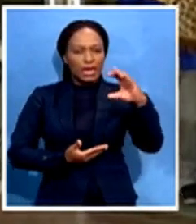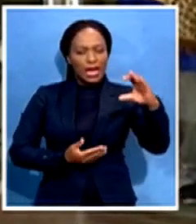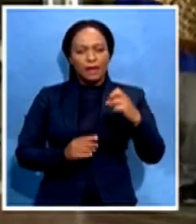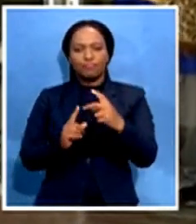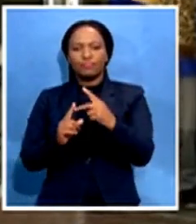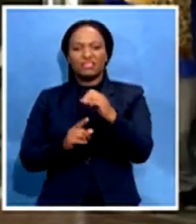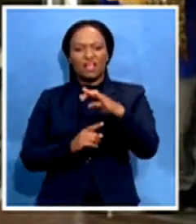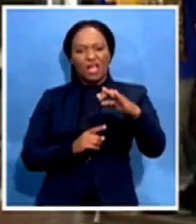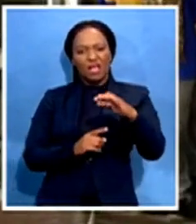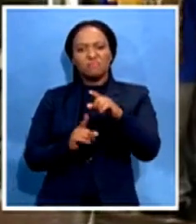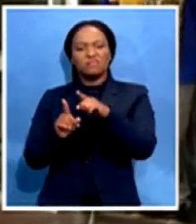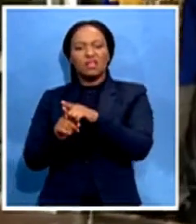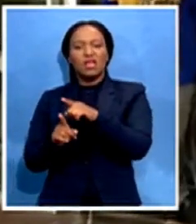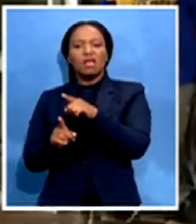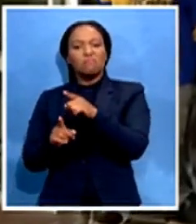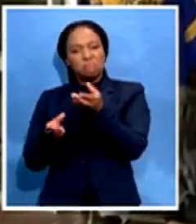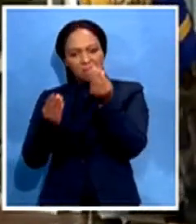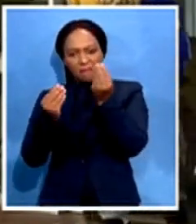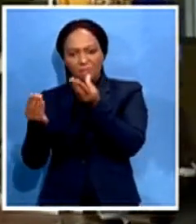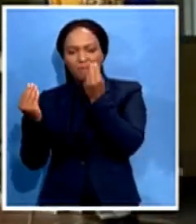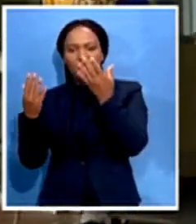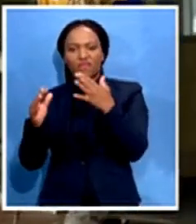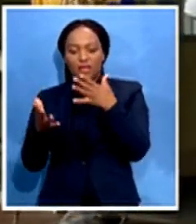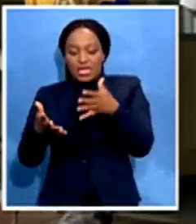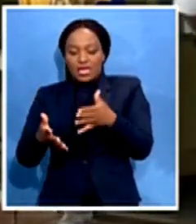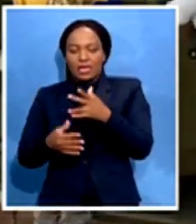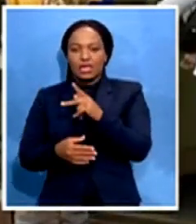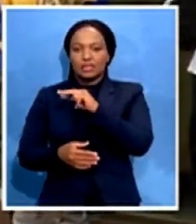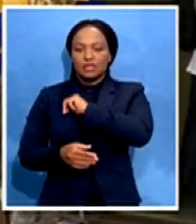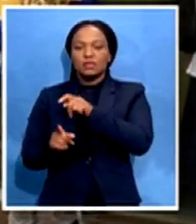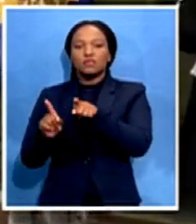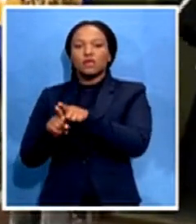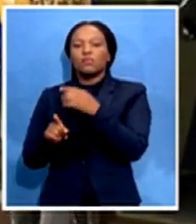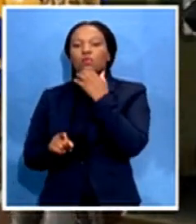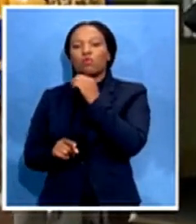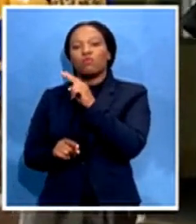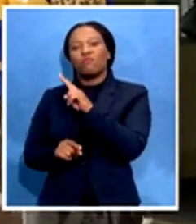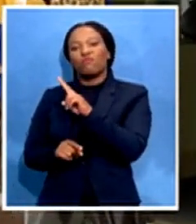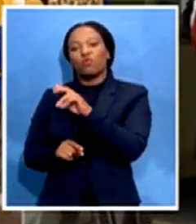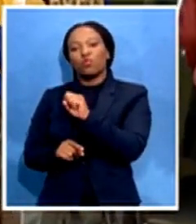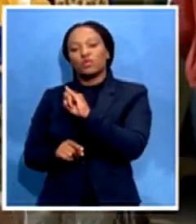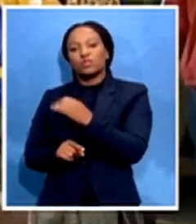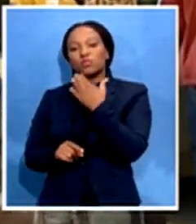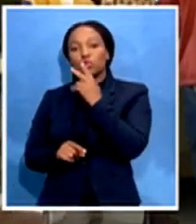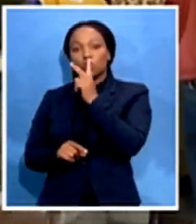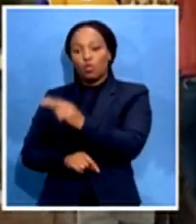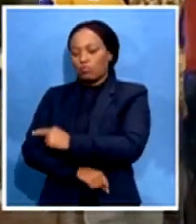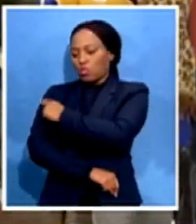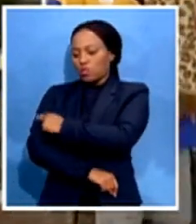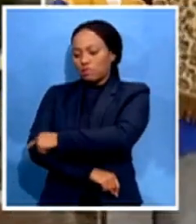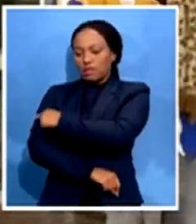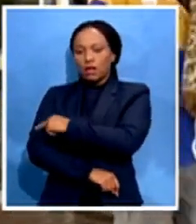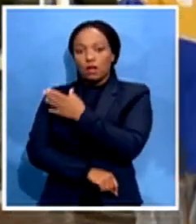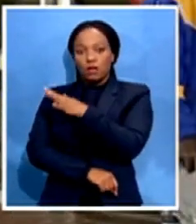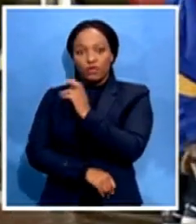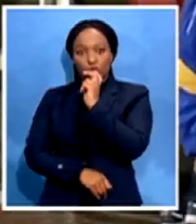Vusi Khumalo has been covering that leg at Prince Mshiyeni, speaking to the Premier, receiving that batch of